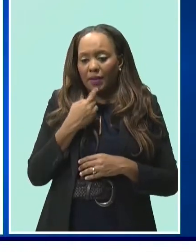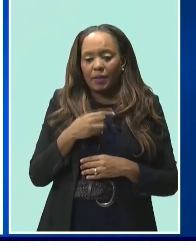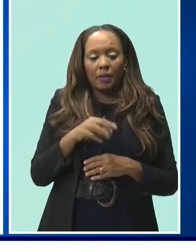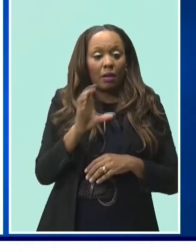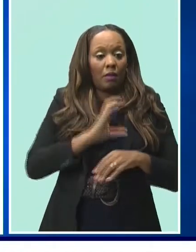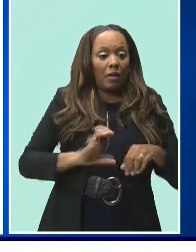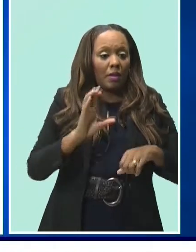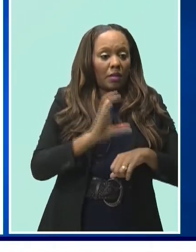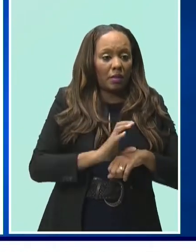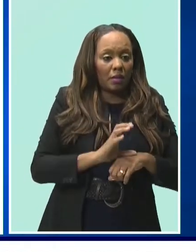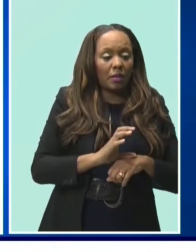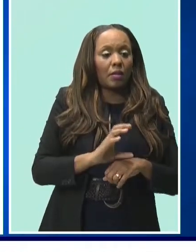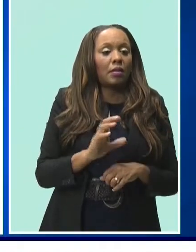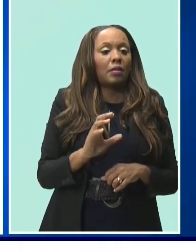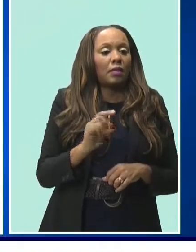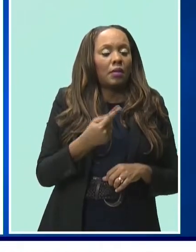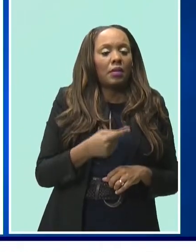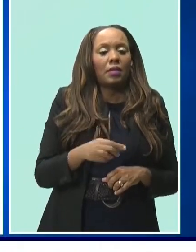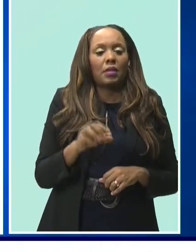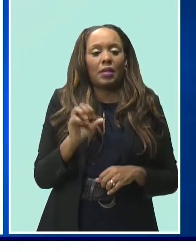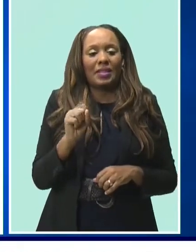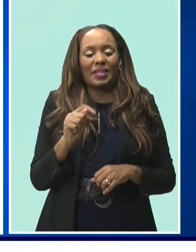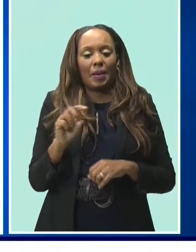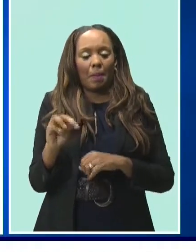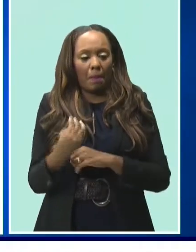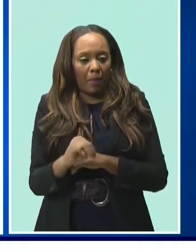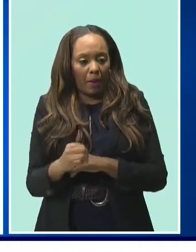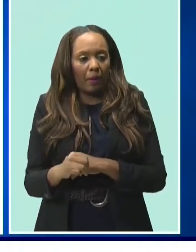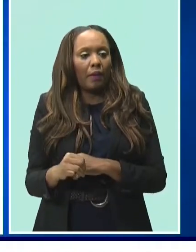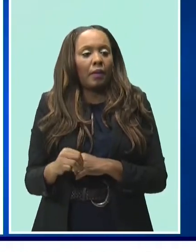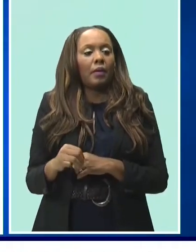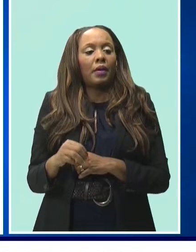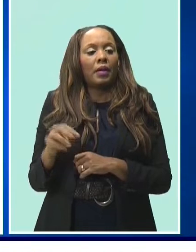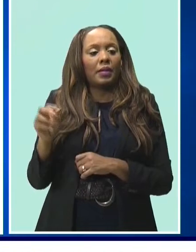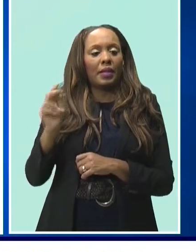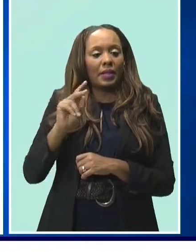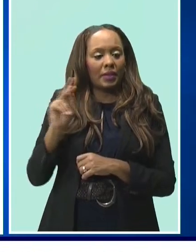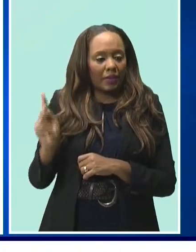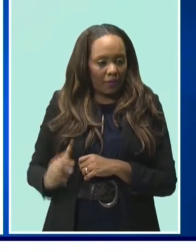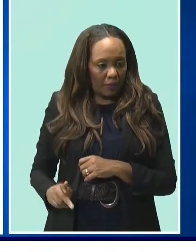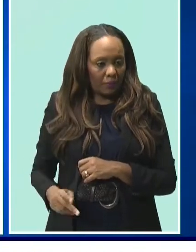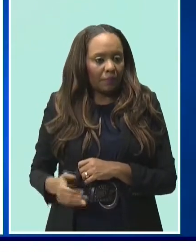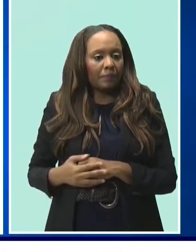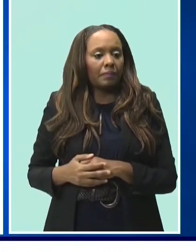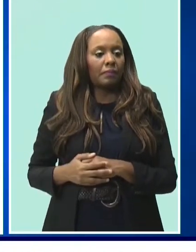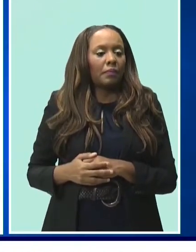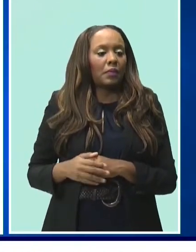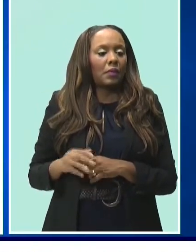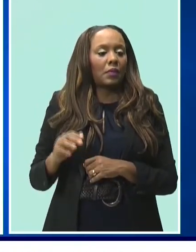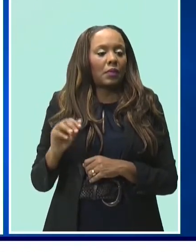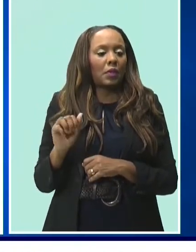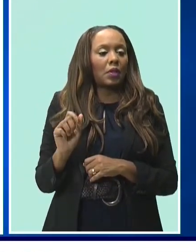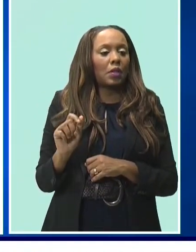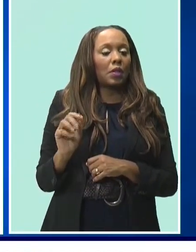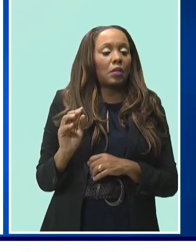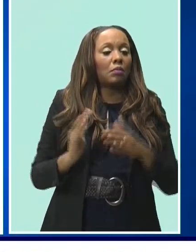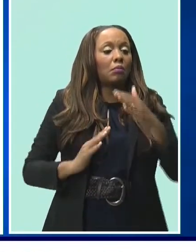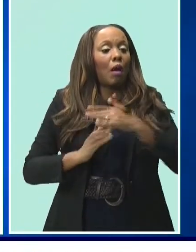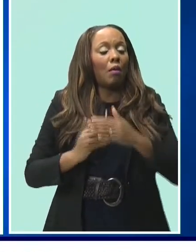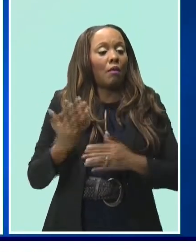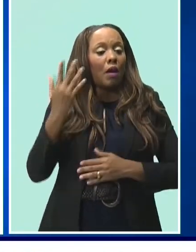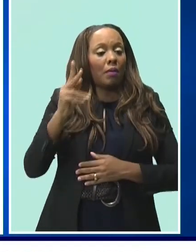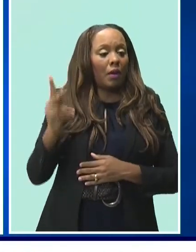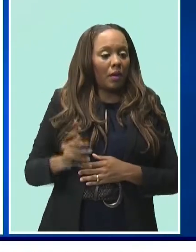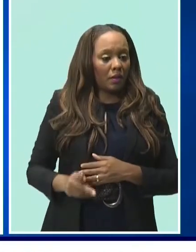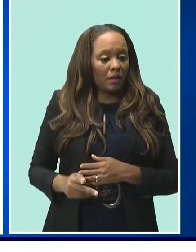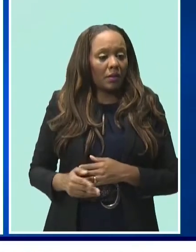moved ahead of St. Philip for the second highest volume of vacant land sales up to the end of 2019, the